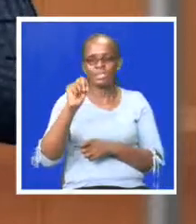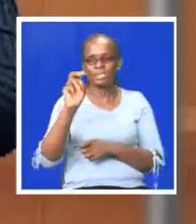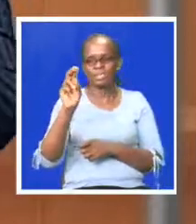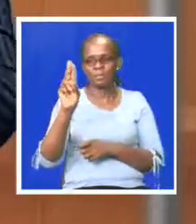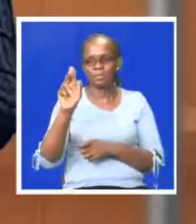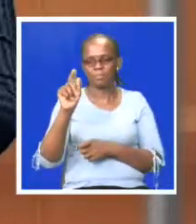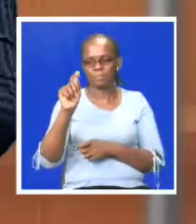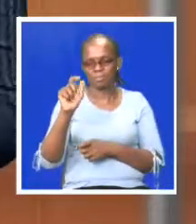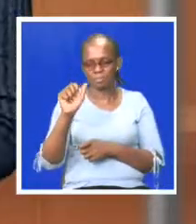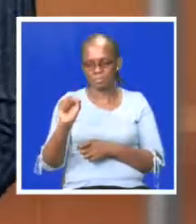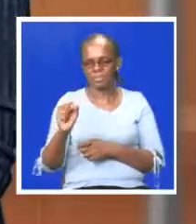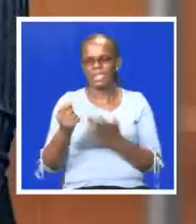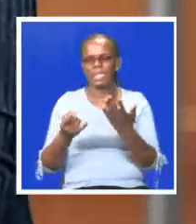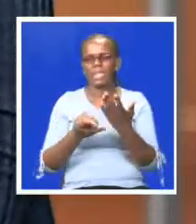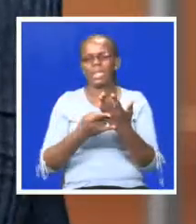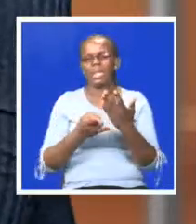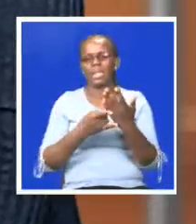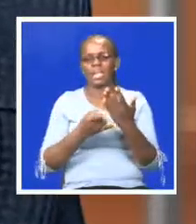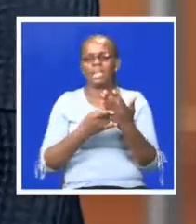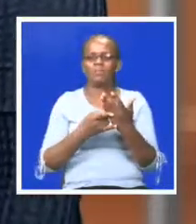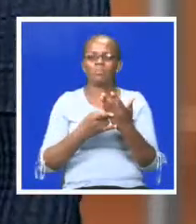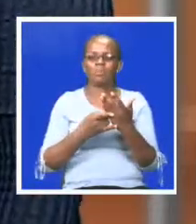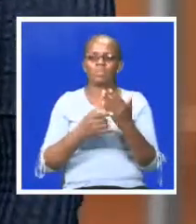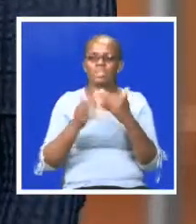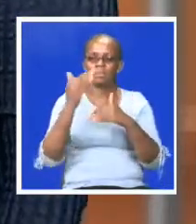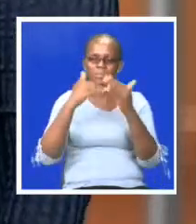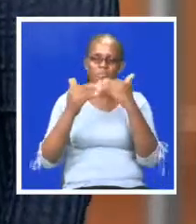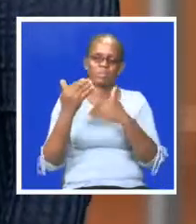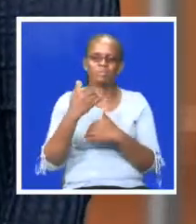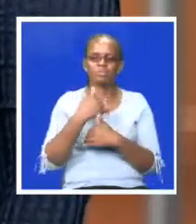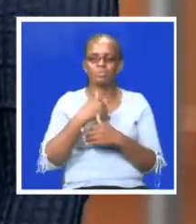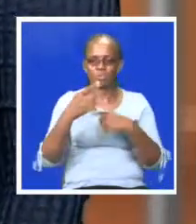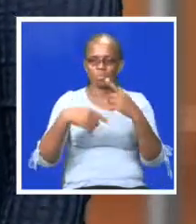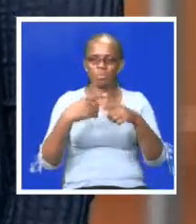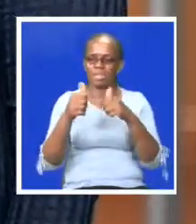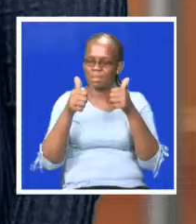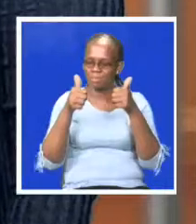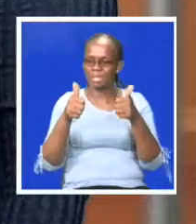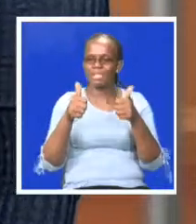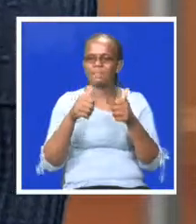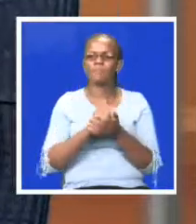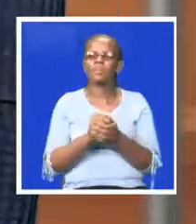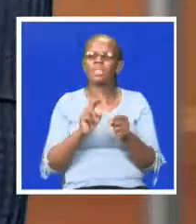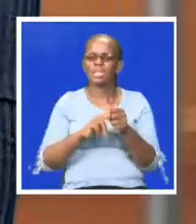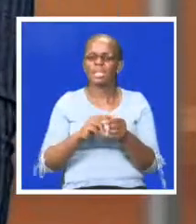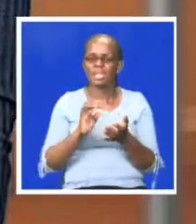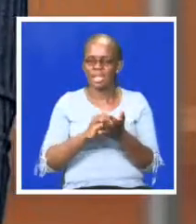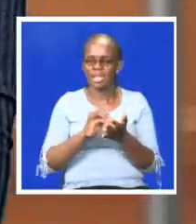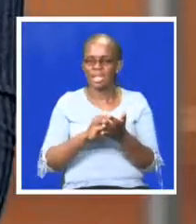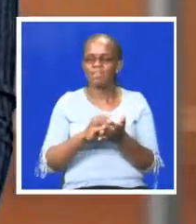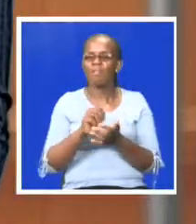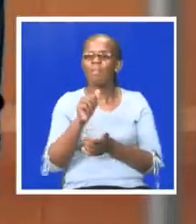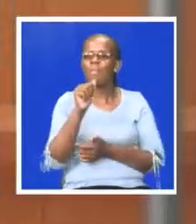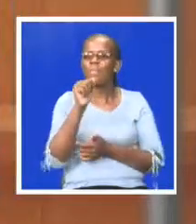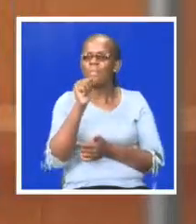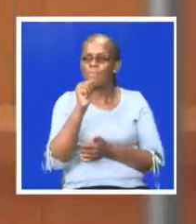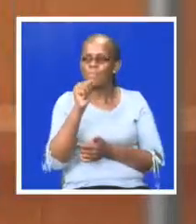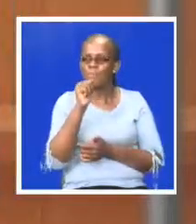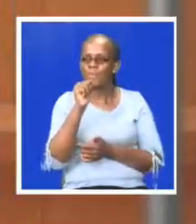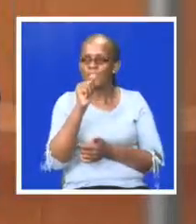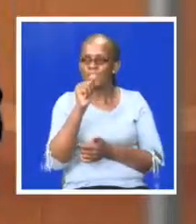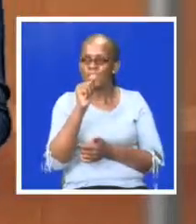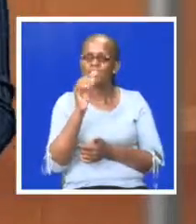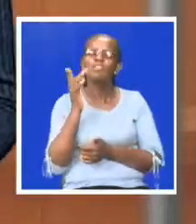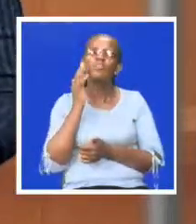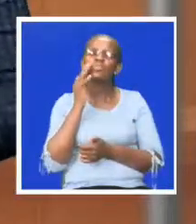us to grow. Okay, and here, what are these? Yes, these are fish. When you eat fish,